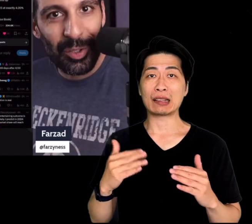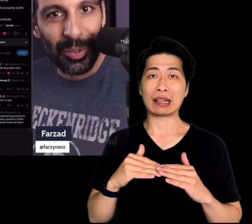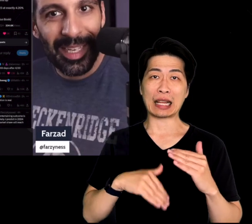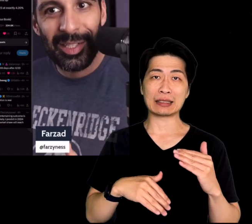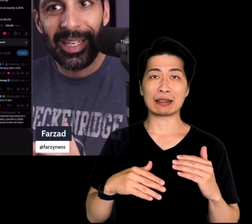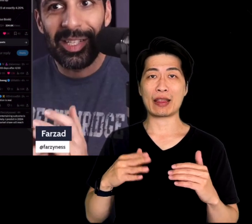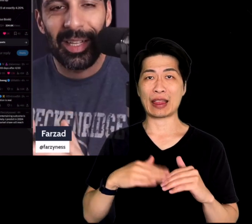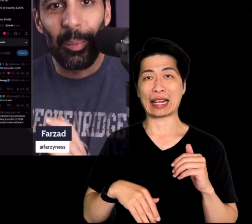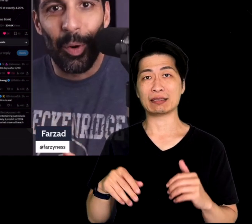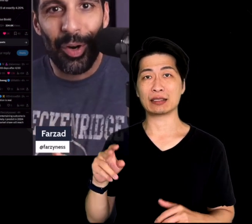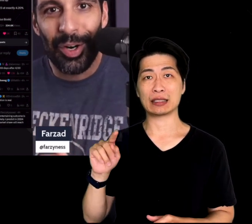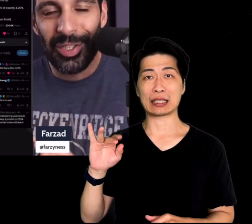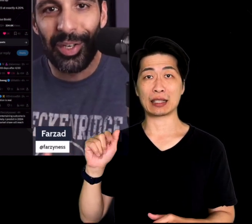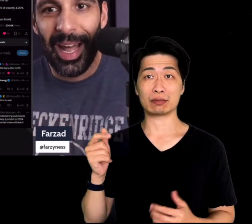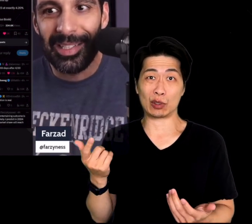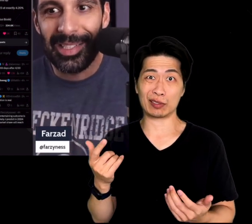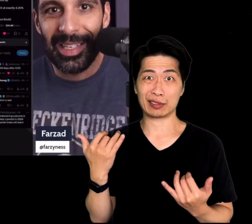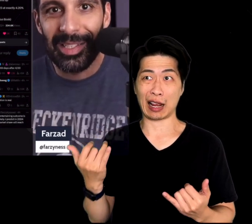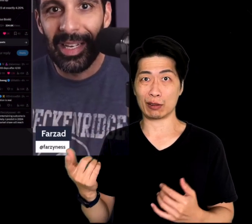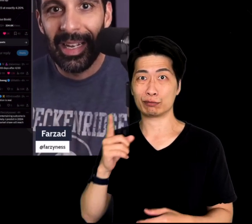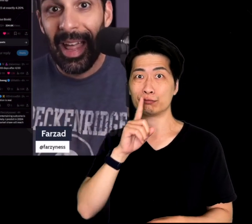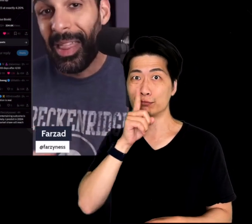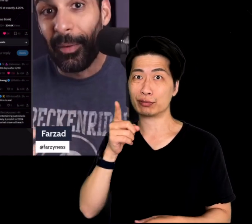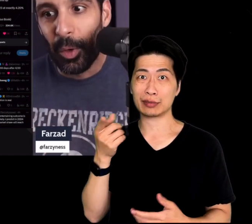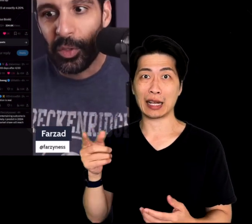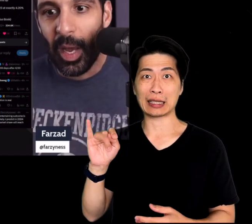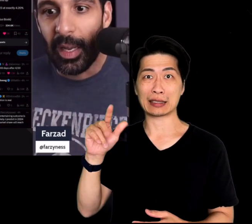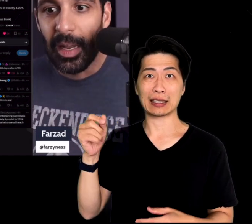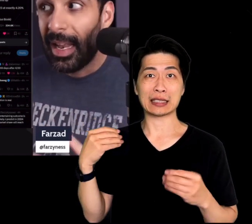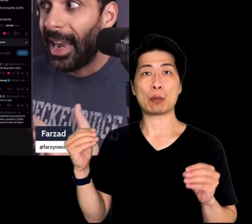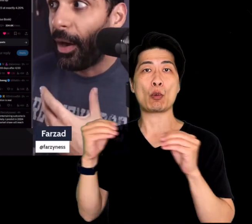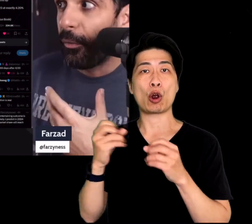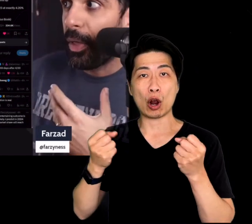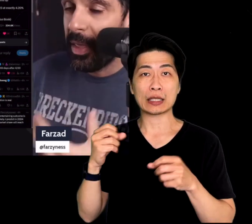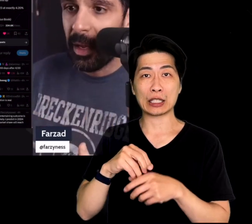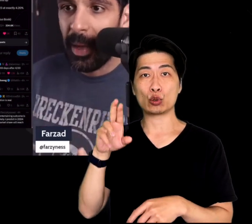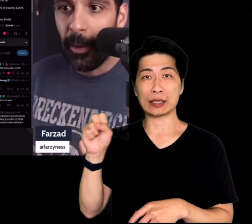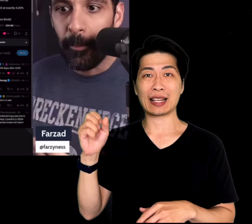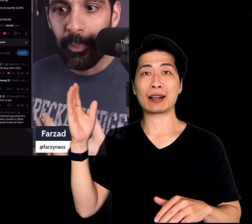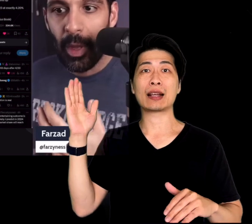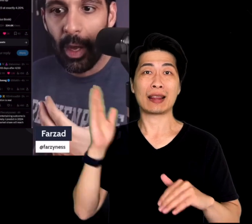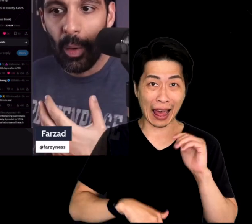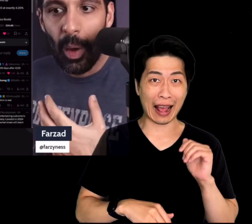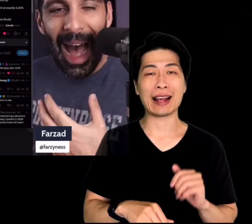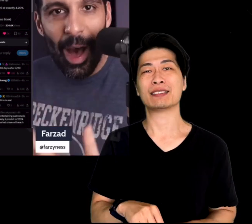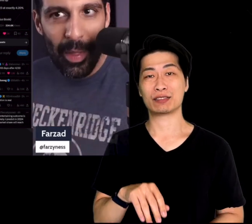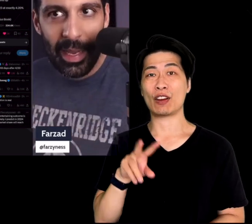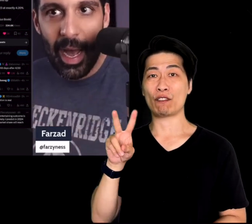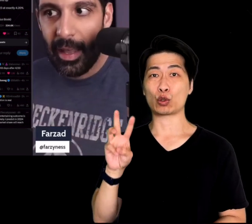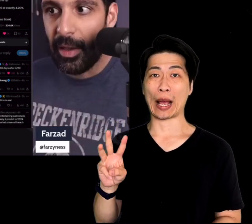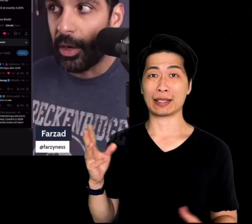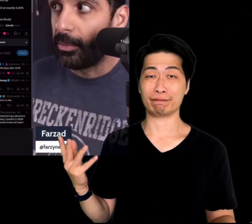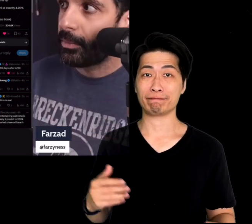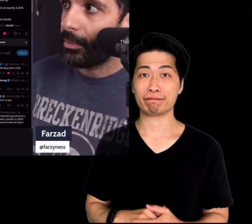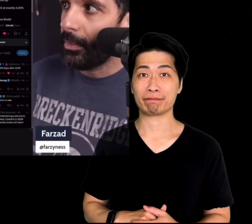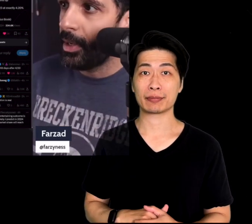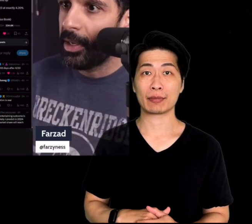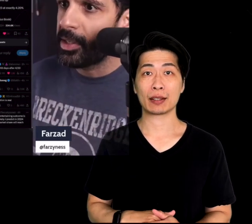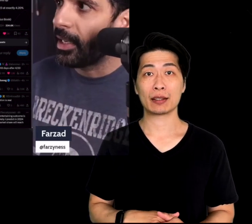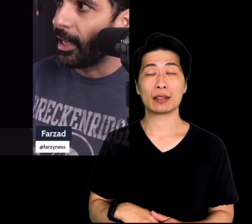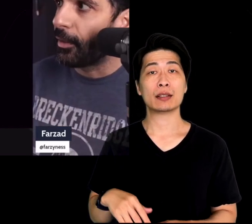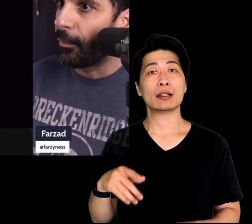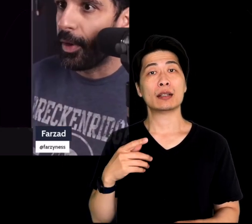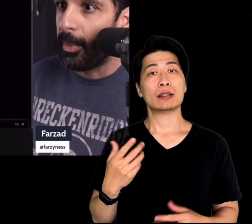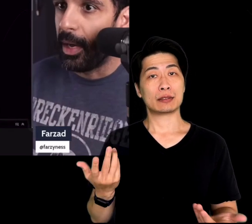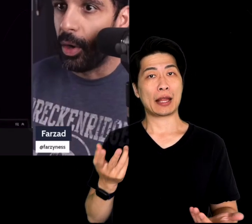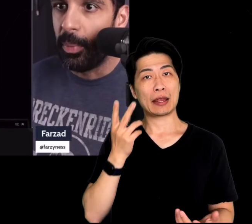it's official. Tesla is selling more cars in the United States than Volkswagen. Now, if we think about how they got here, here's